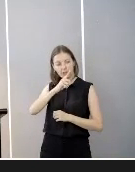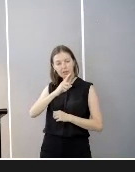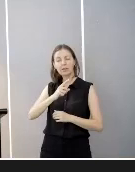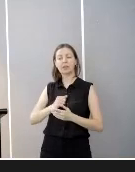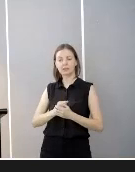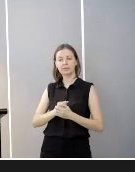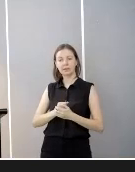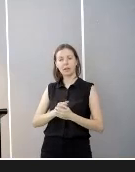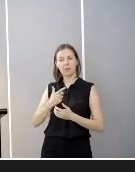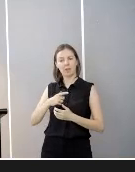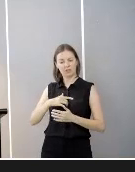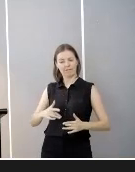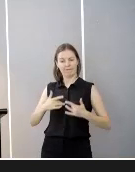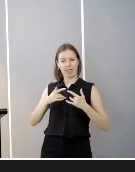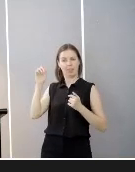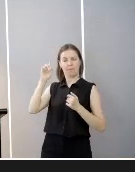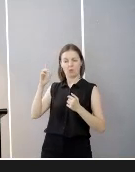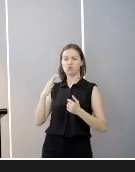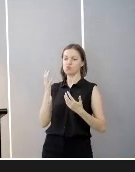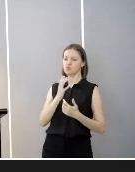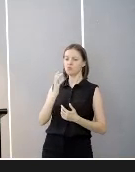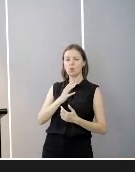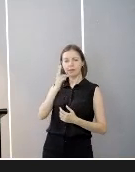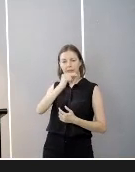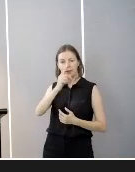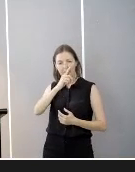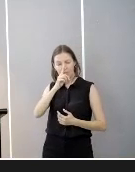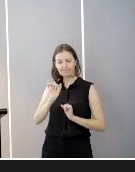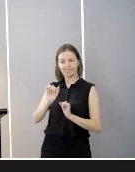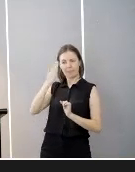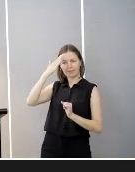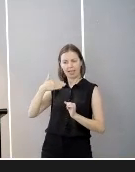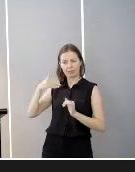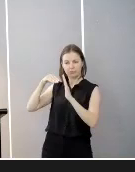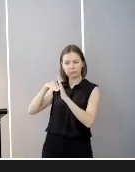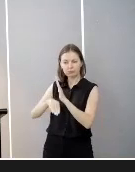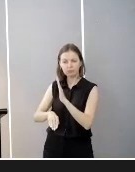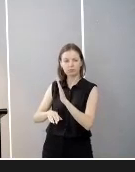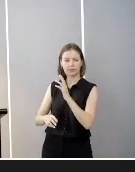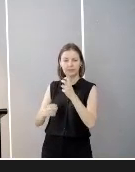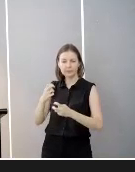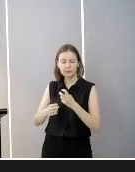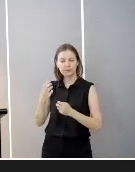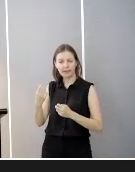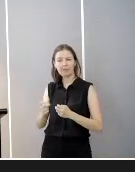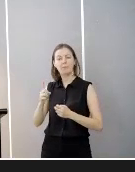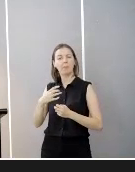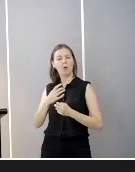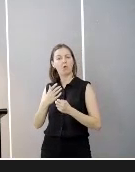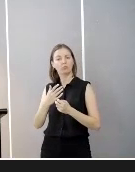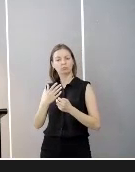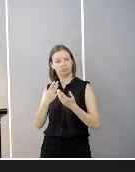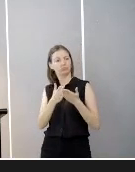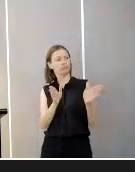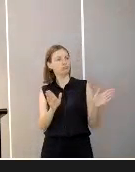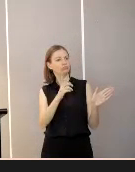be in trouble with their mental health at the moment. But a lot of what I'll talk about will be relevant to wider audiences.